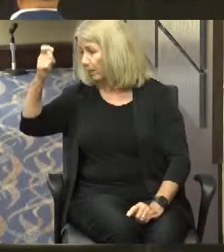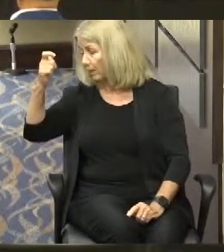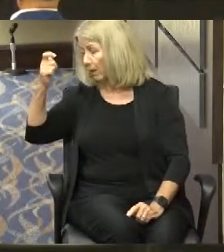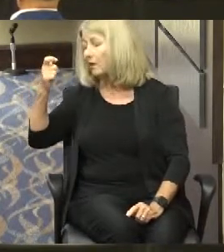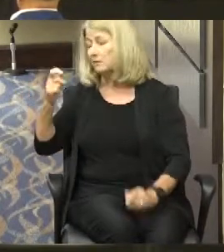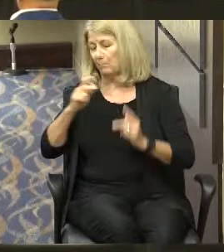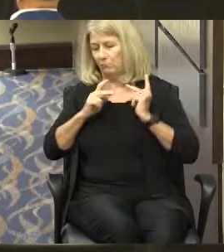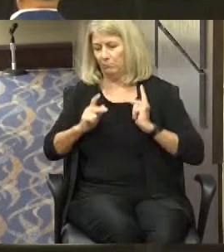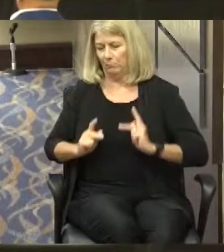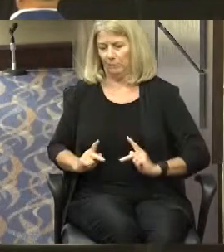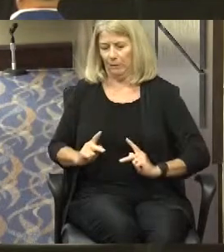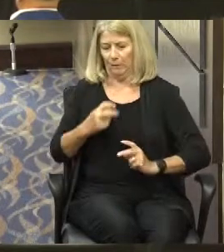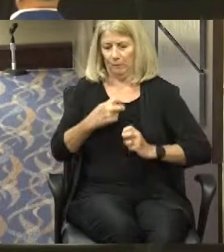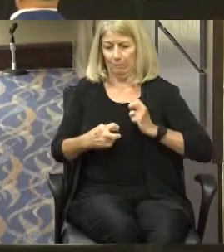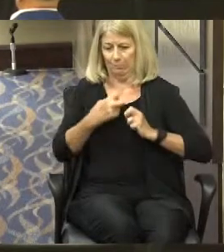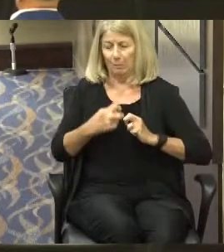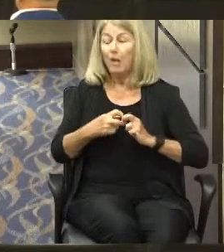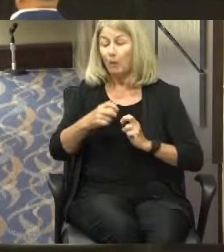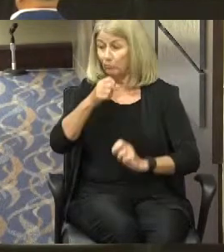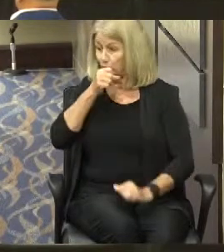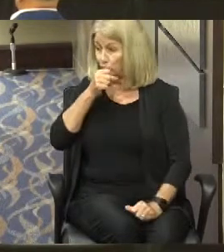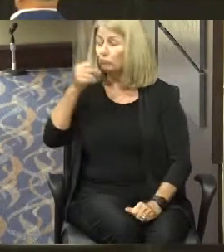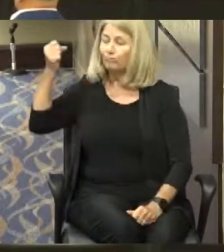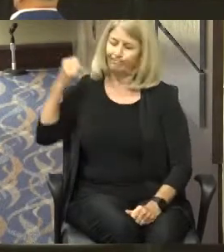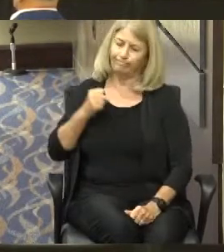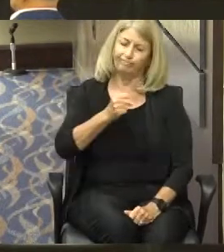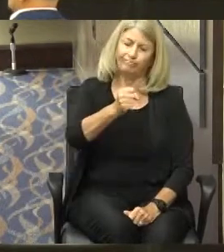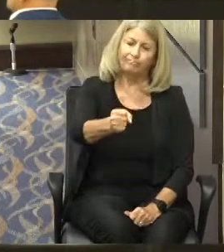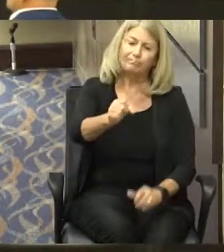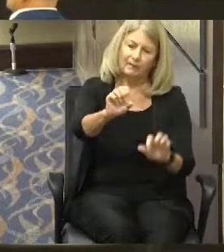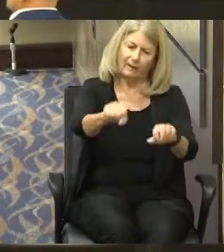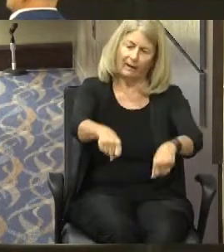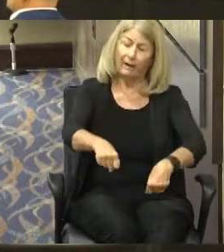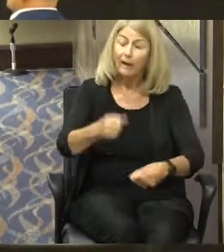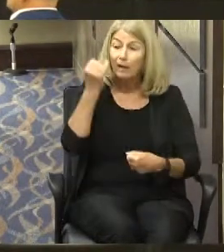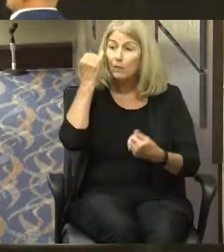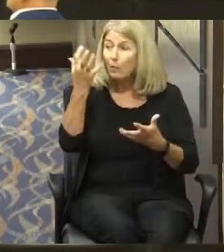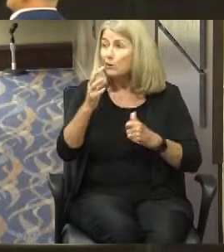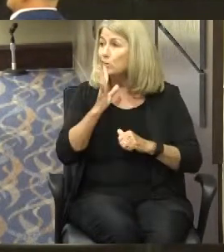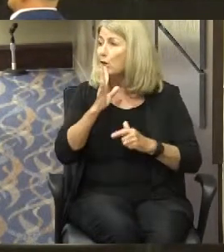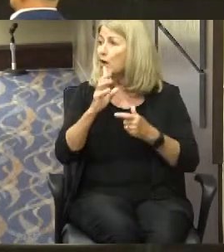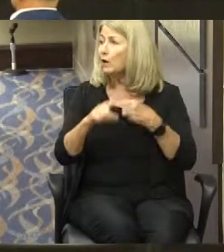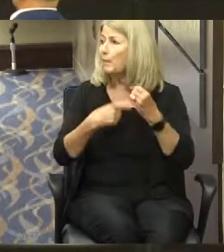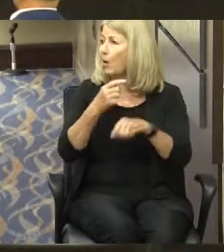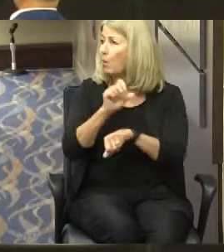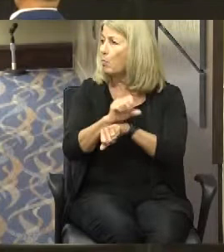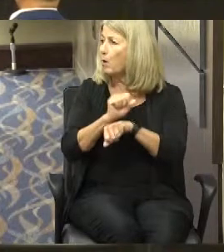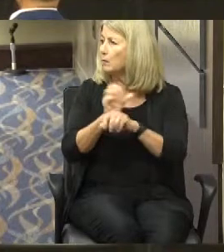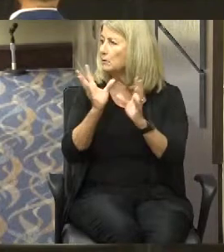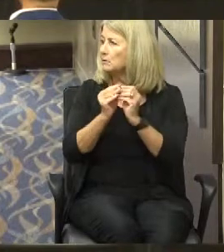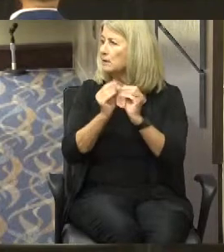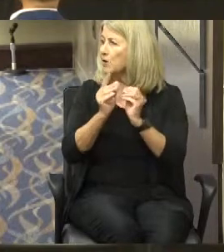is available to be brought to you. Is there anyone present who would like to speak on a work session agenda item?